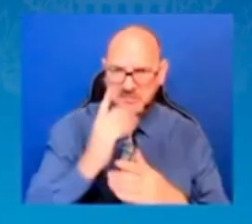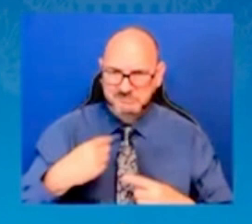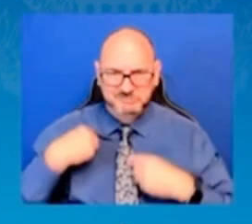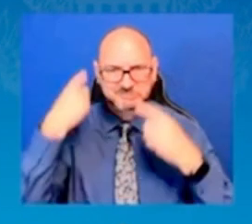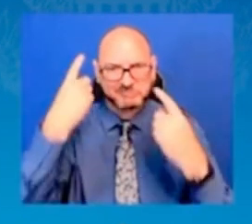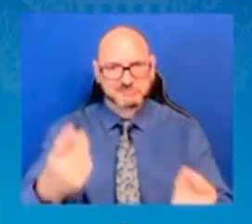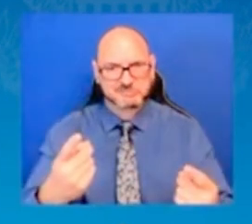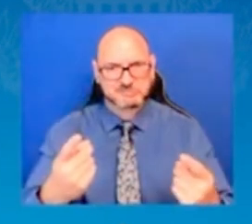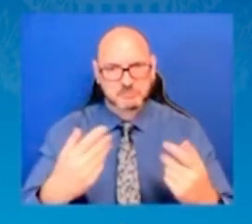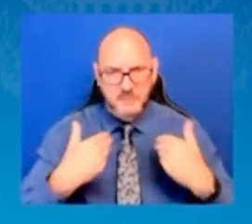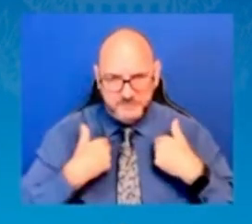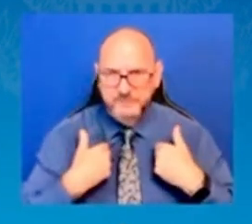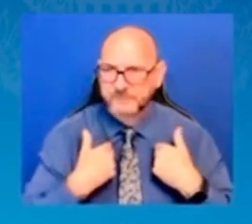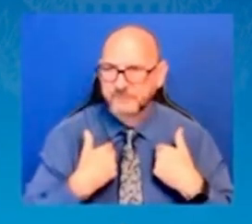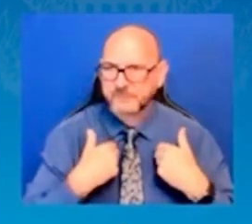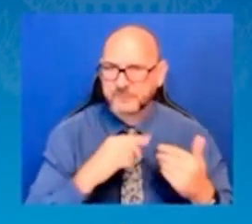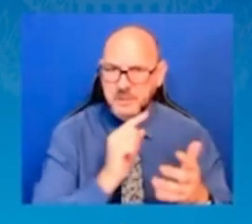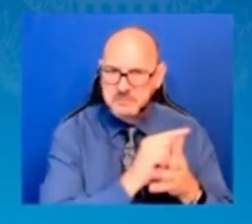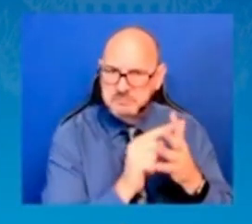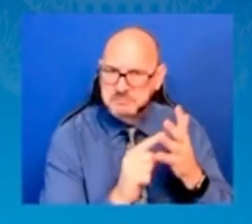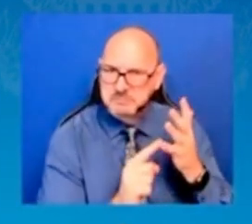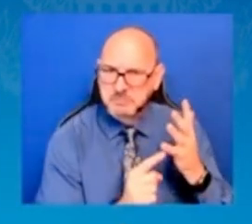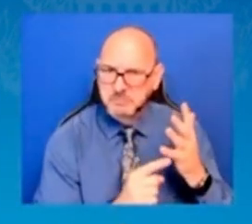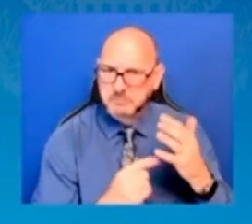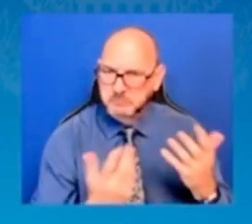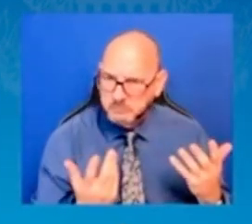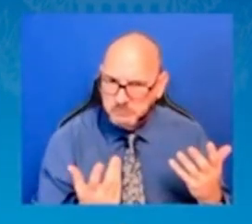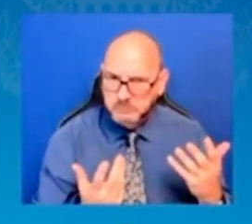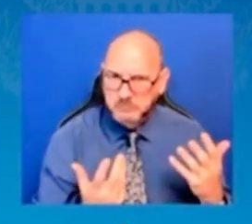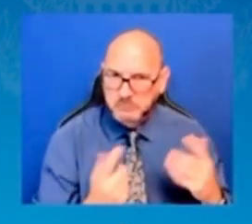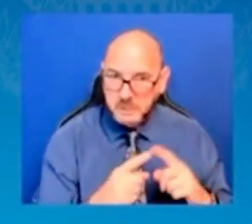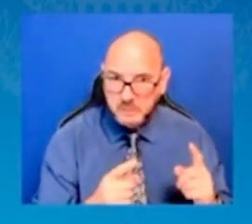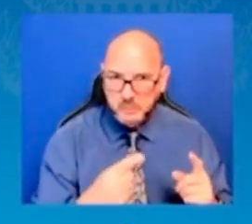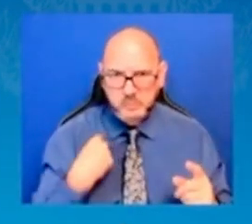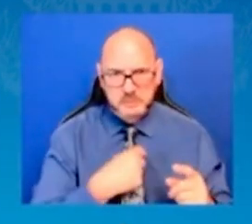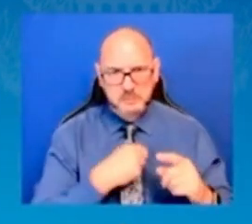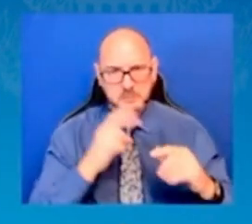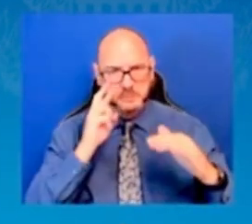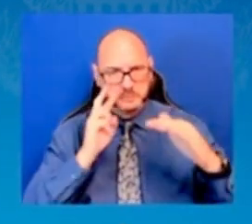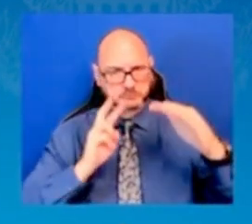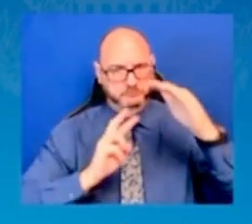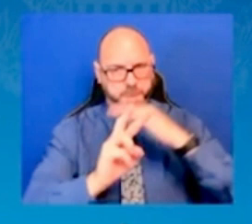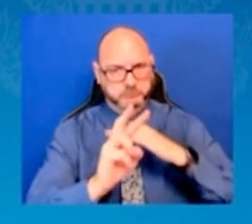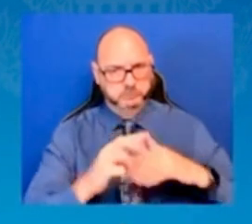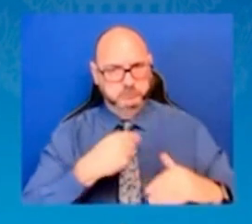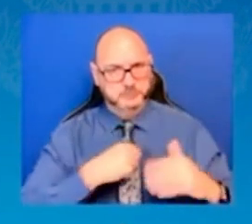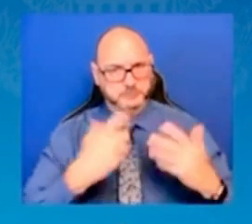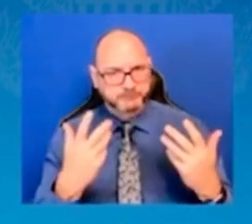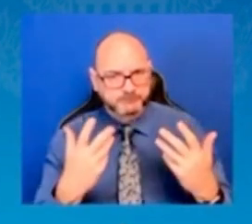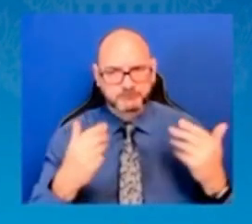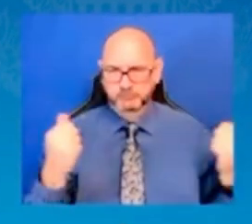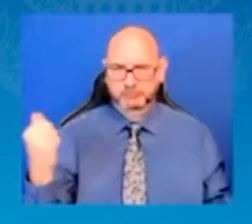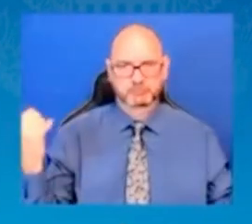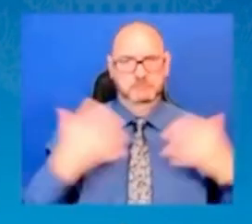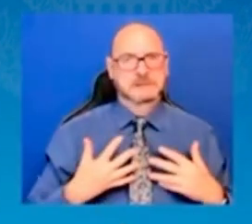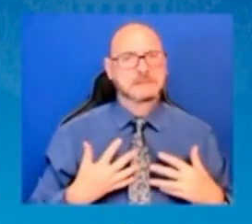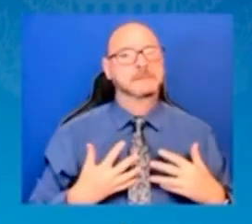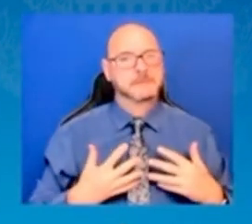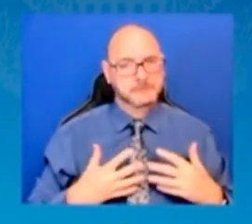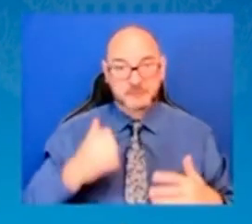we predicted and feared, every day since, we have